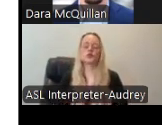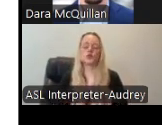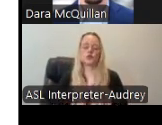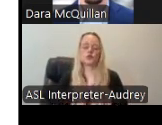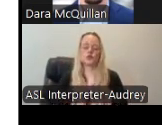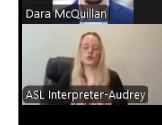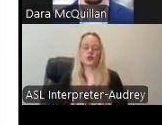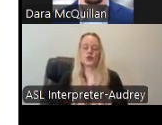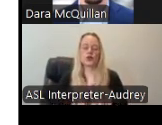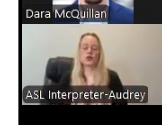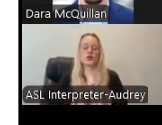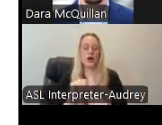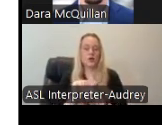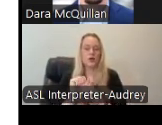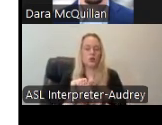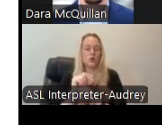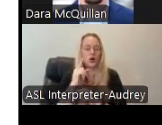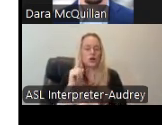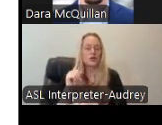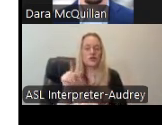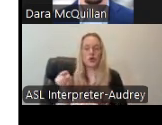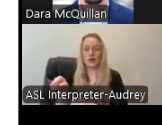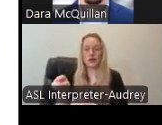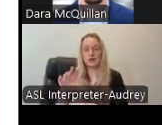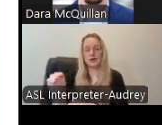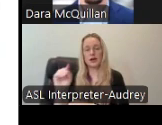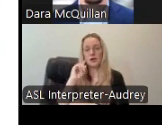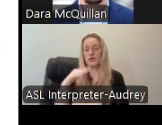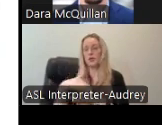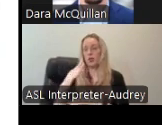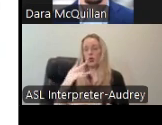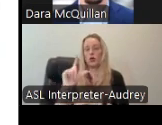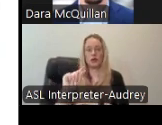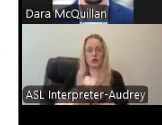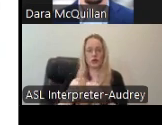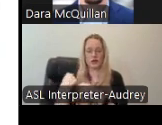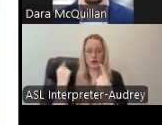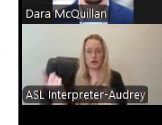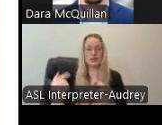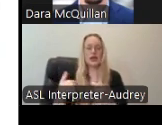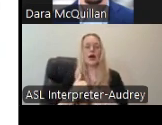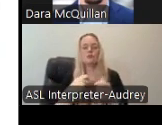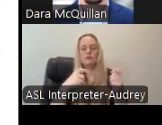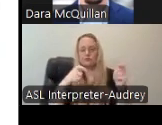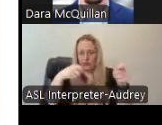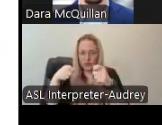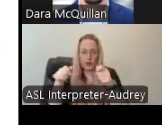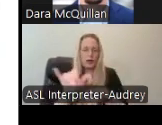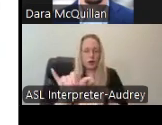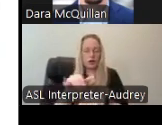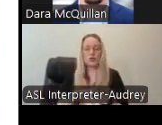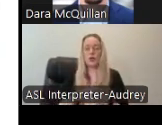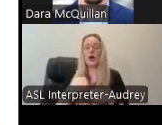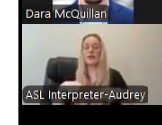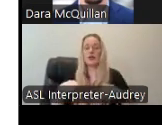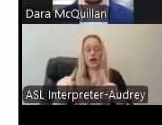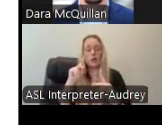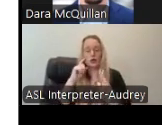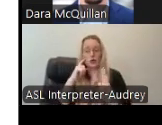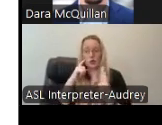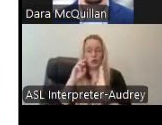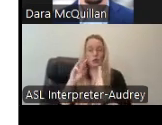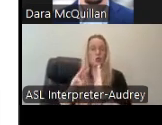been working for Silverstein Properties for over 20 years. I'm a filmmaker also, and I've had the opportunity to witness and film the